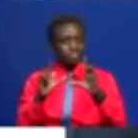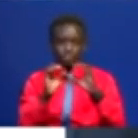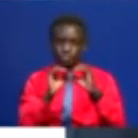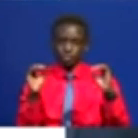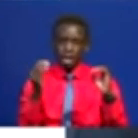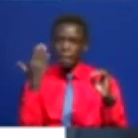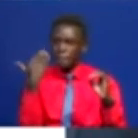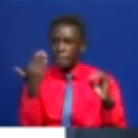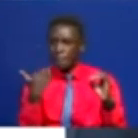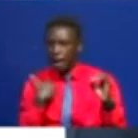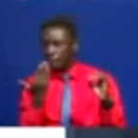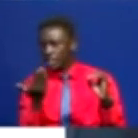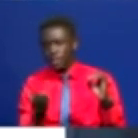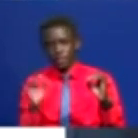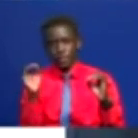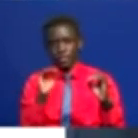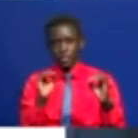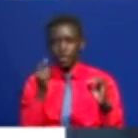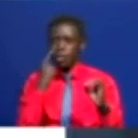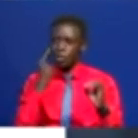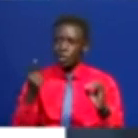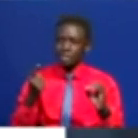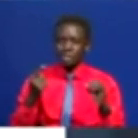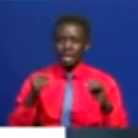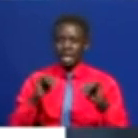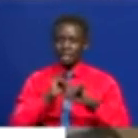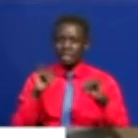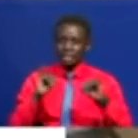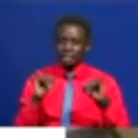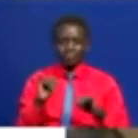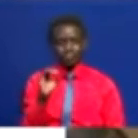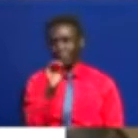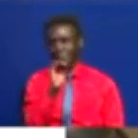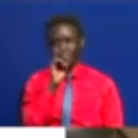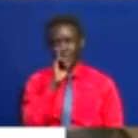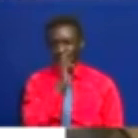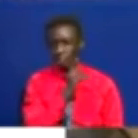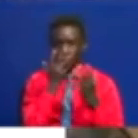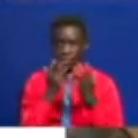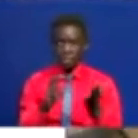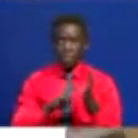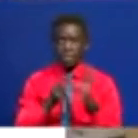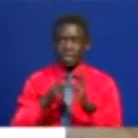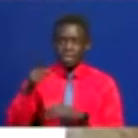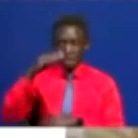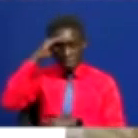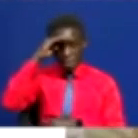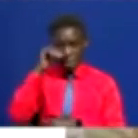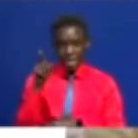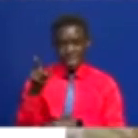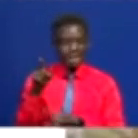The hygienic levels used here are wanting. This is alcohol that is actually killing our people out